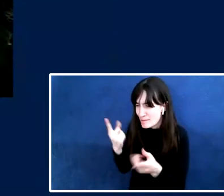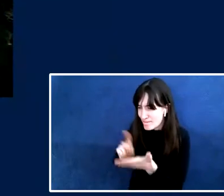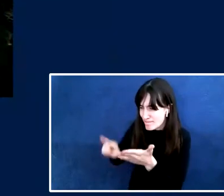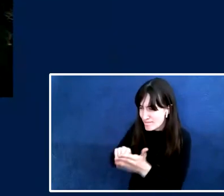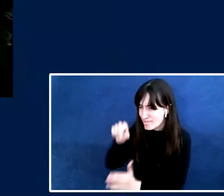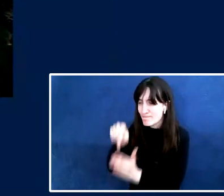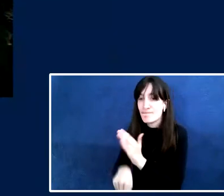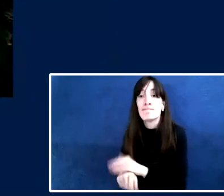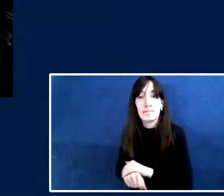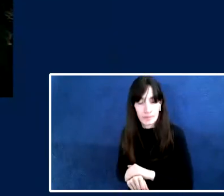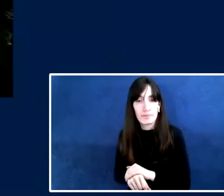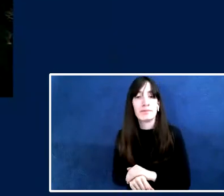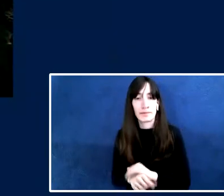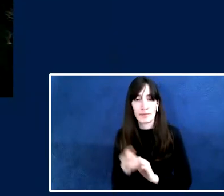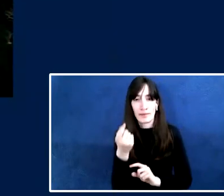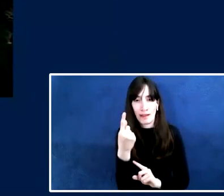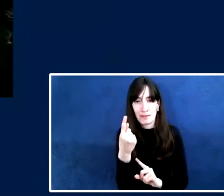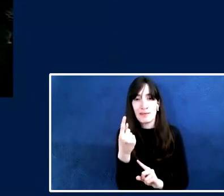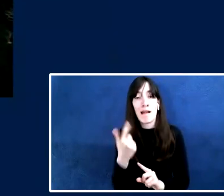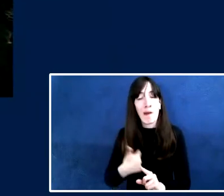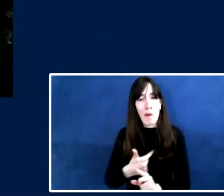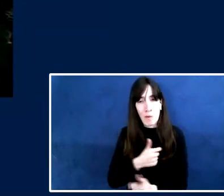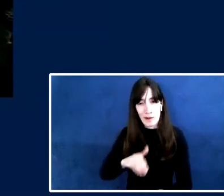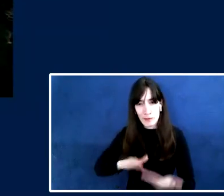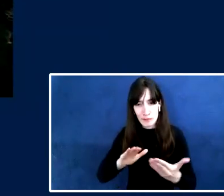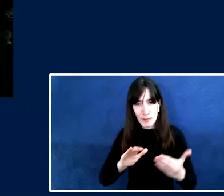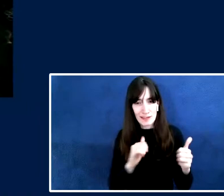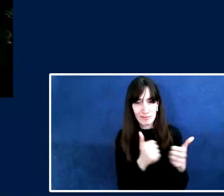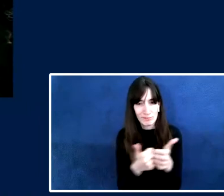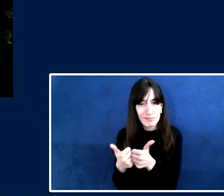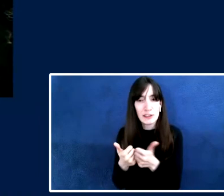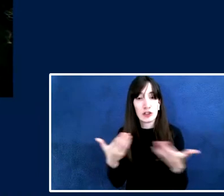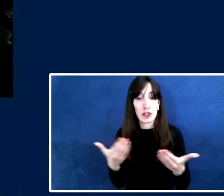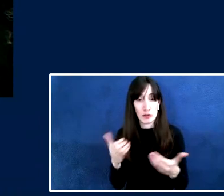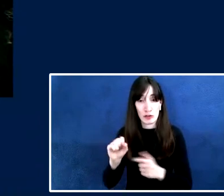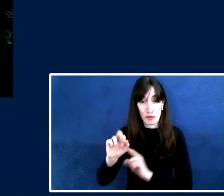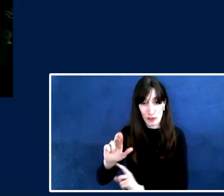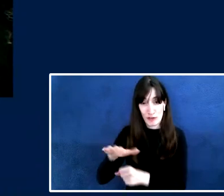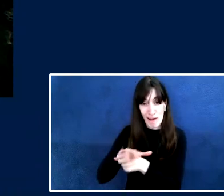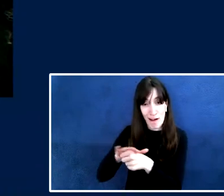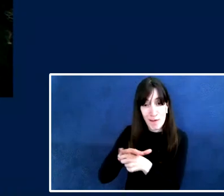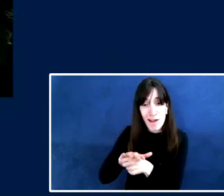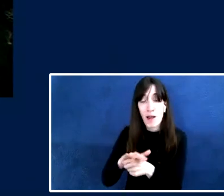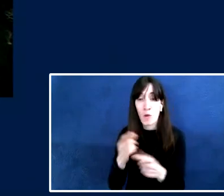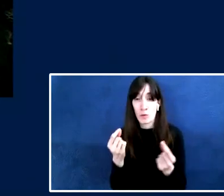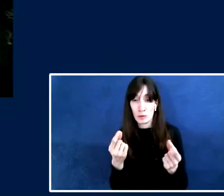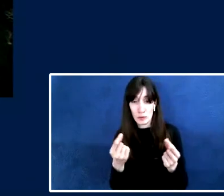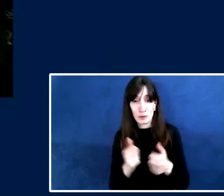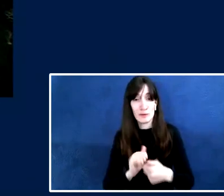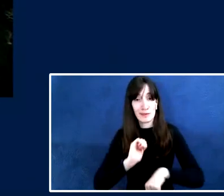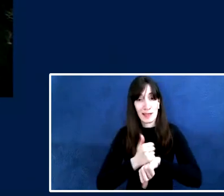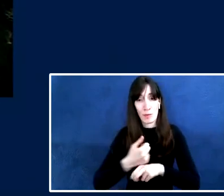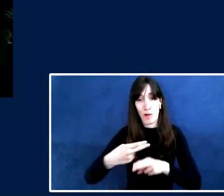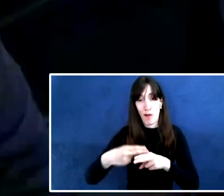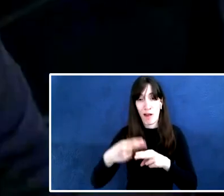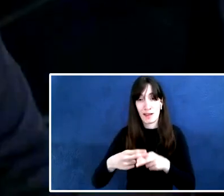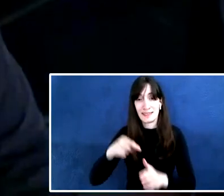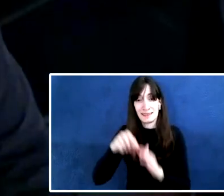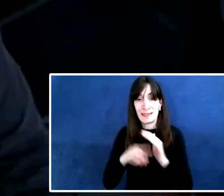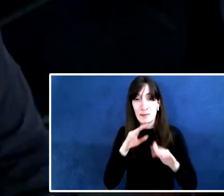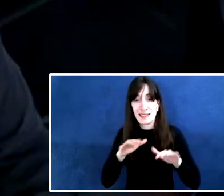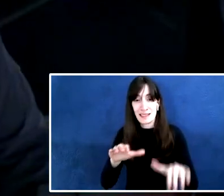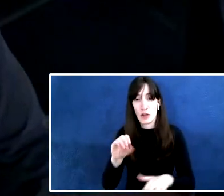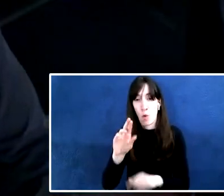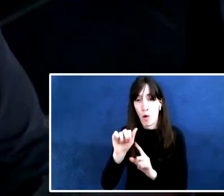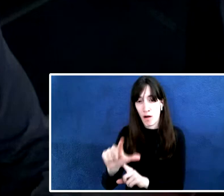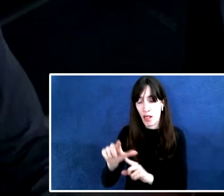order to address the issues here at Sur Ridge and what's going on is establish what we call the Deep Sea Coral Observatory.